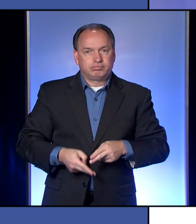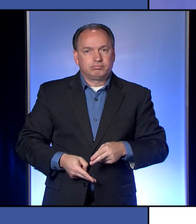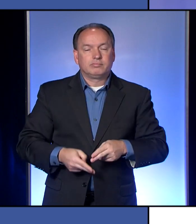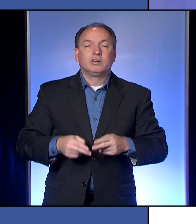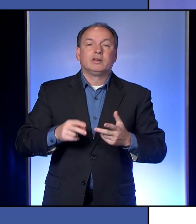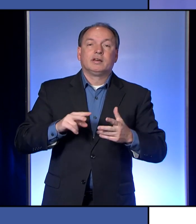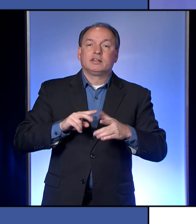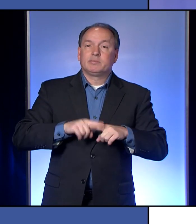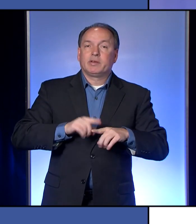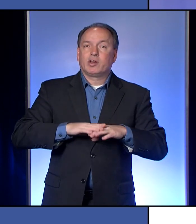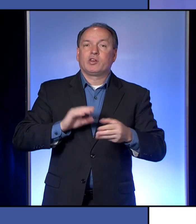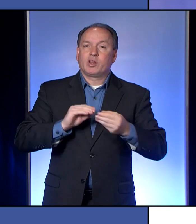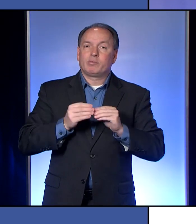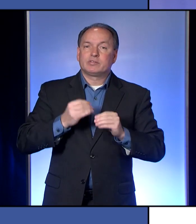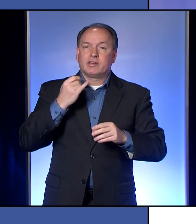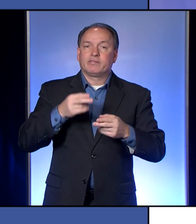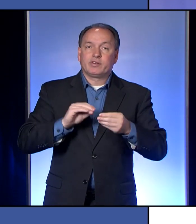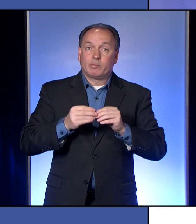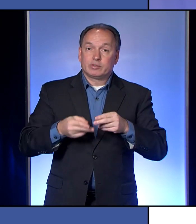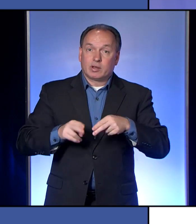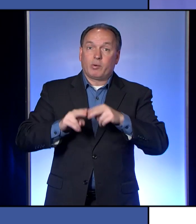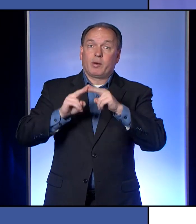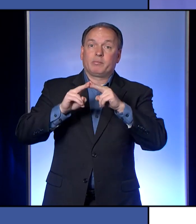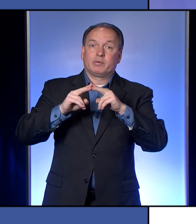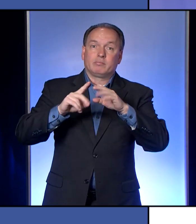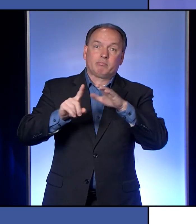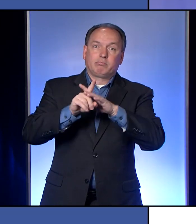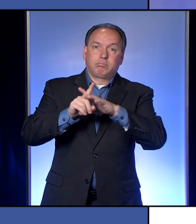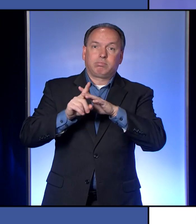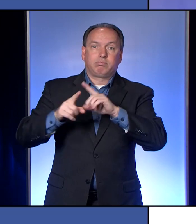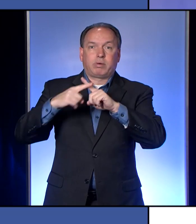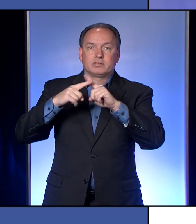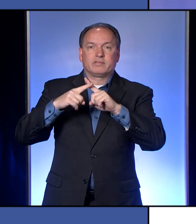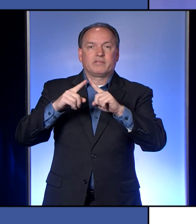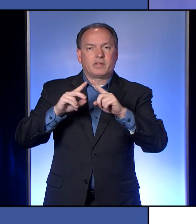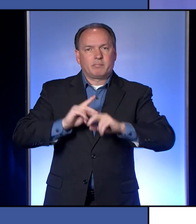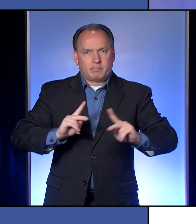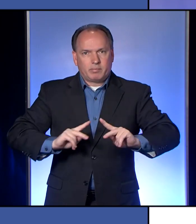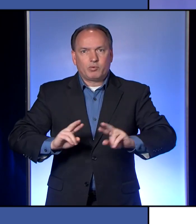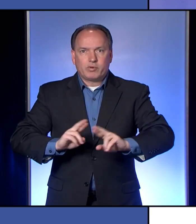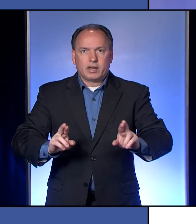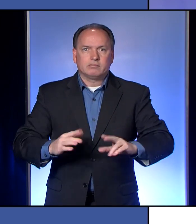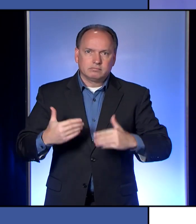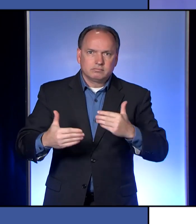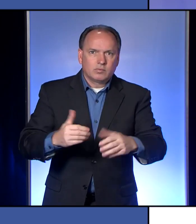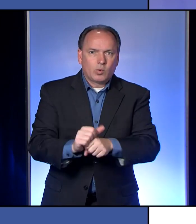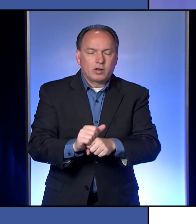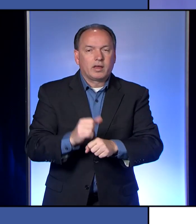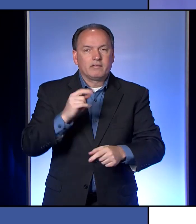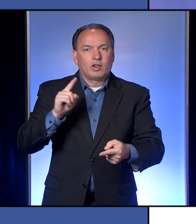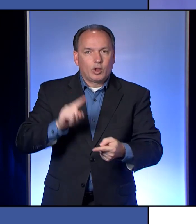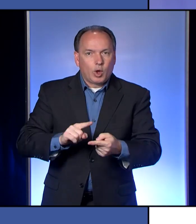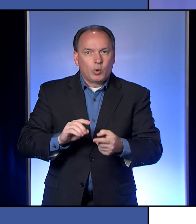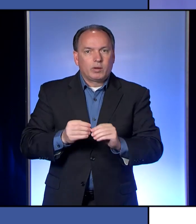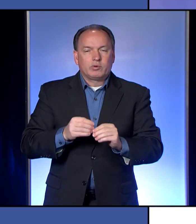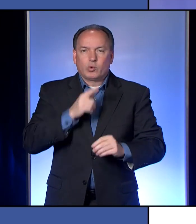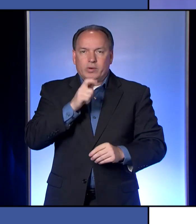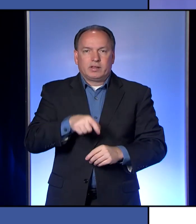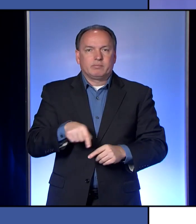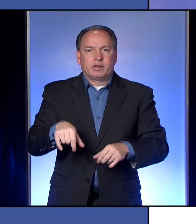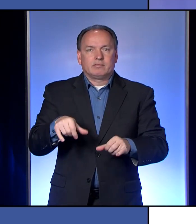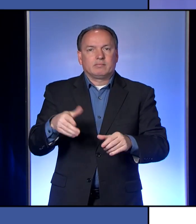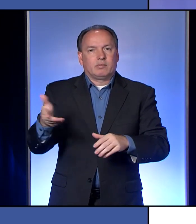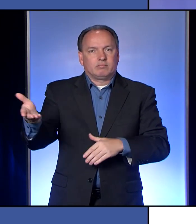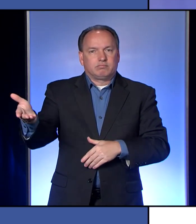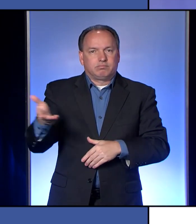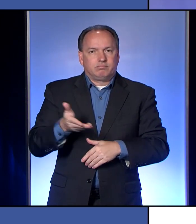numbers. And so if our numbers go up, then we would have these people ready to go. If our numbers stayed really low, we wouldn't really need them, but we would basically bring